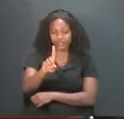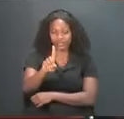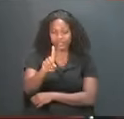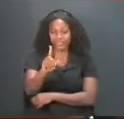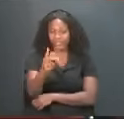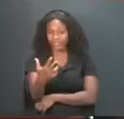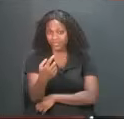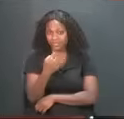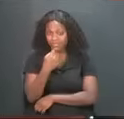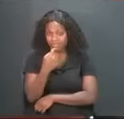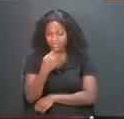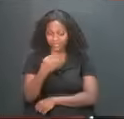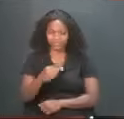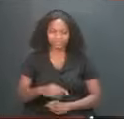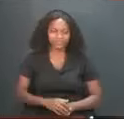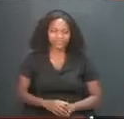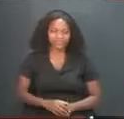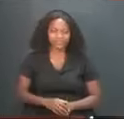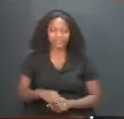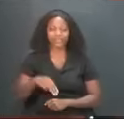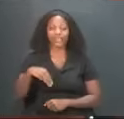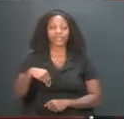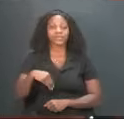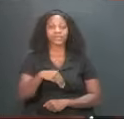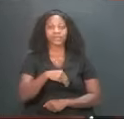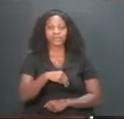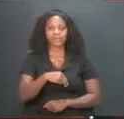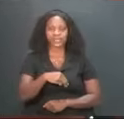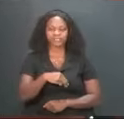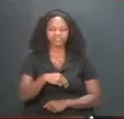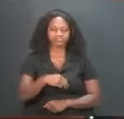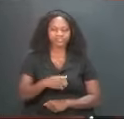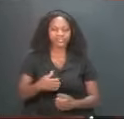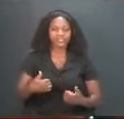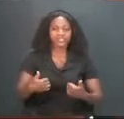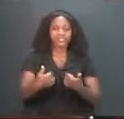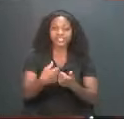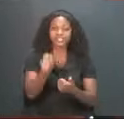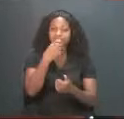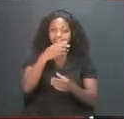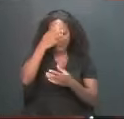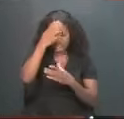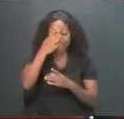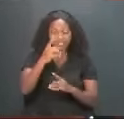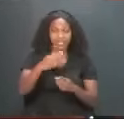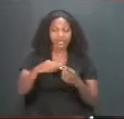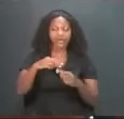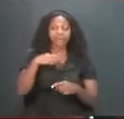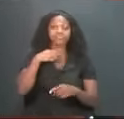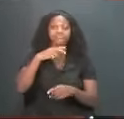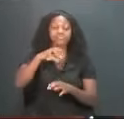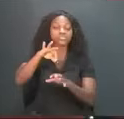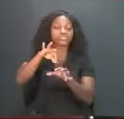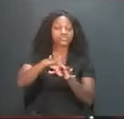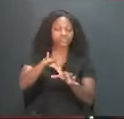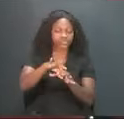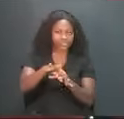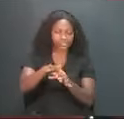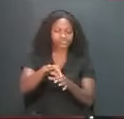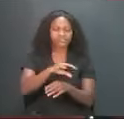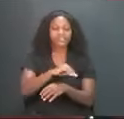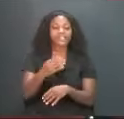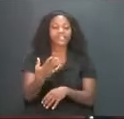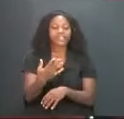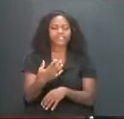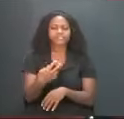151(3) states that a member may challenge the decision of the Speaker on the voice vote, and the Speaker shall